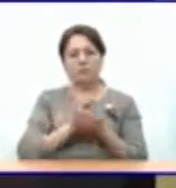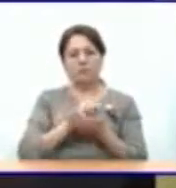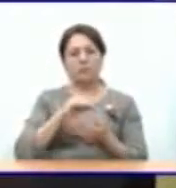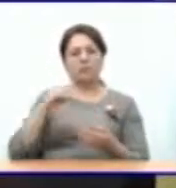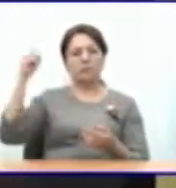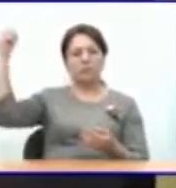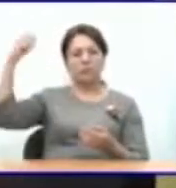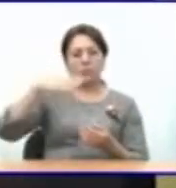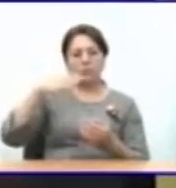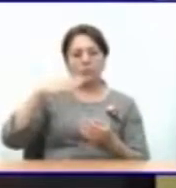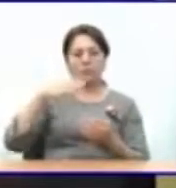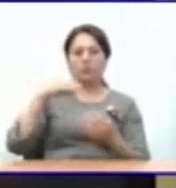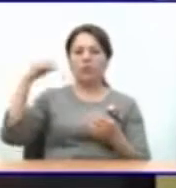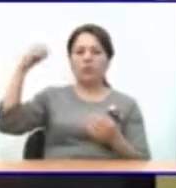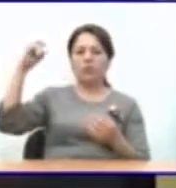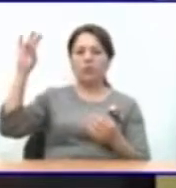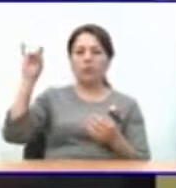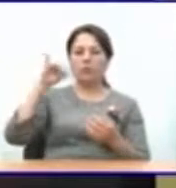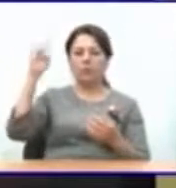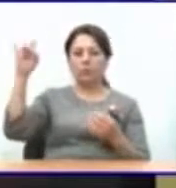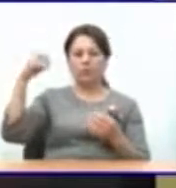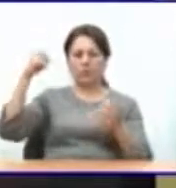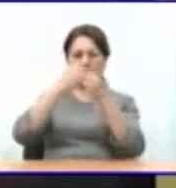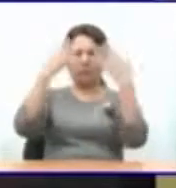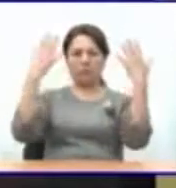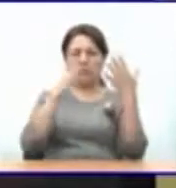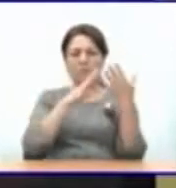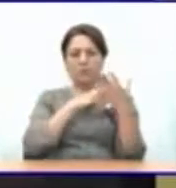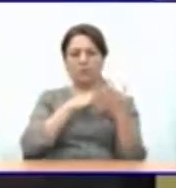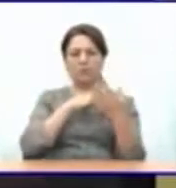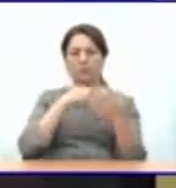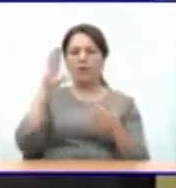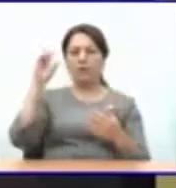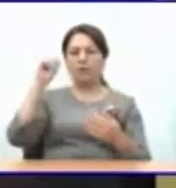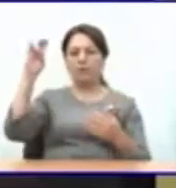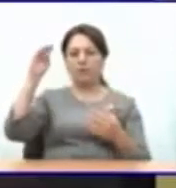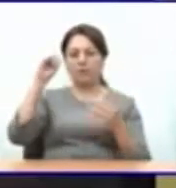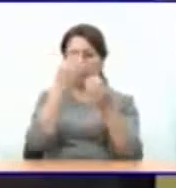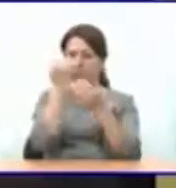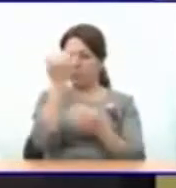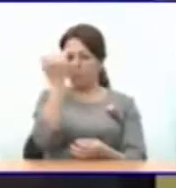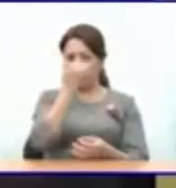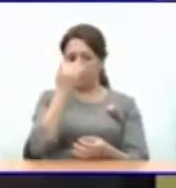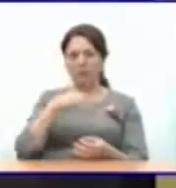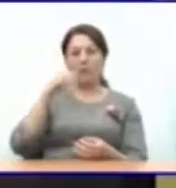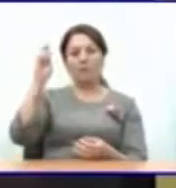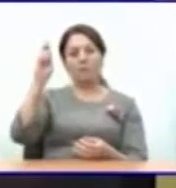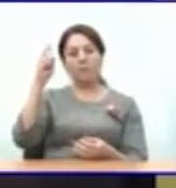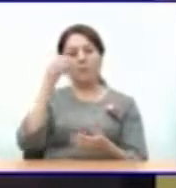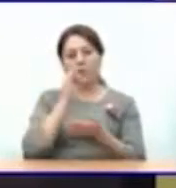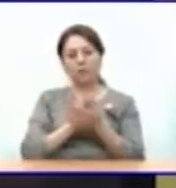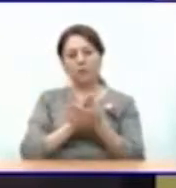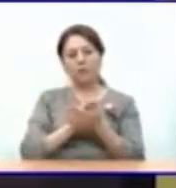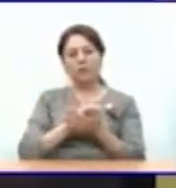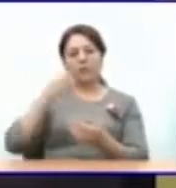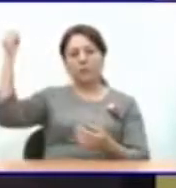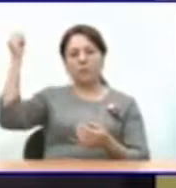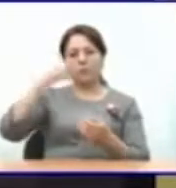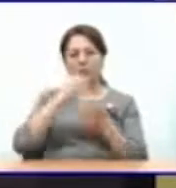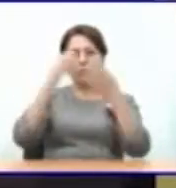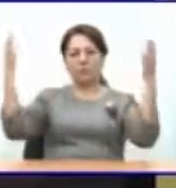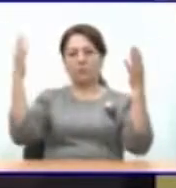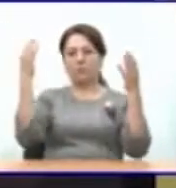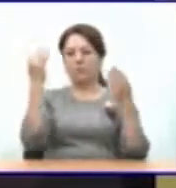nuri juda yorug' bo'lganligi uchun Venerani ko'rib bo'lmas edi. B javob varianti. Quyosh kattalashtirmasdan ko'rish